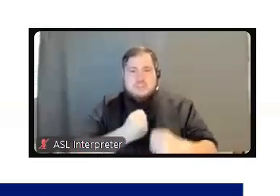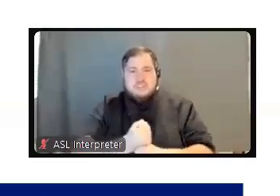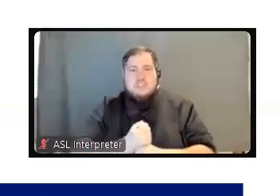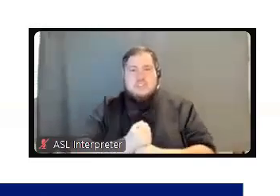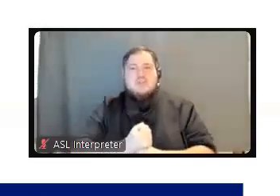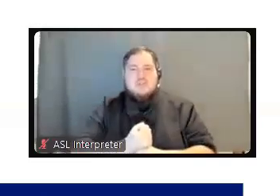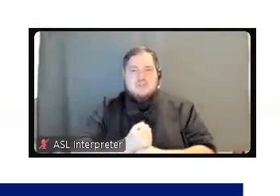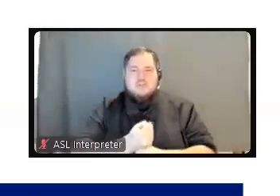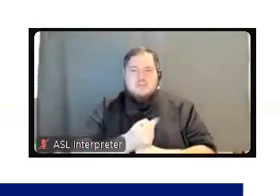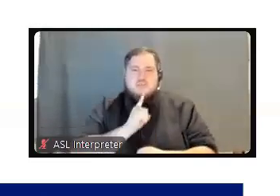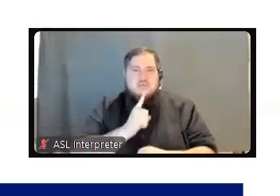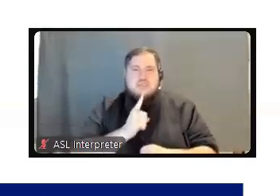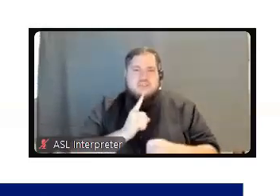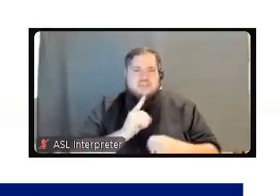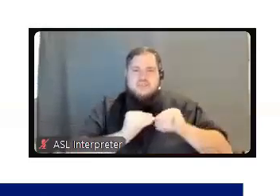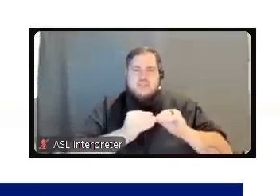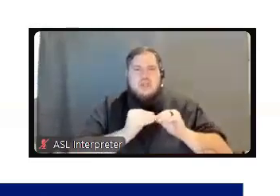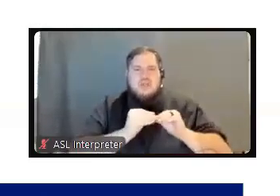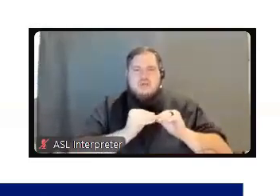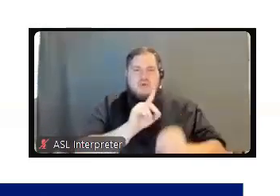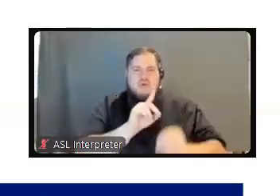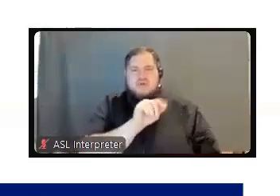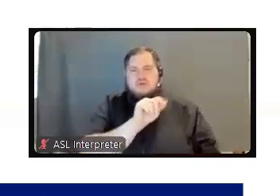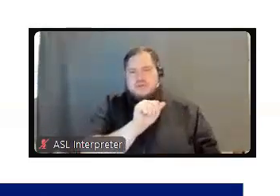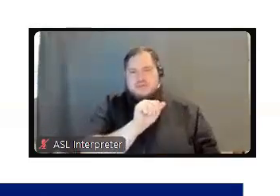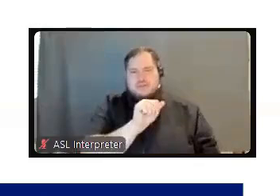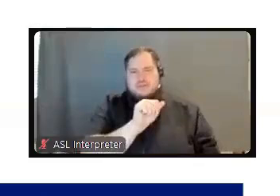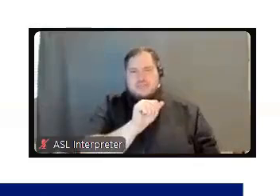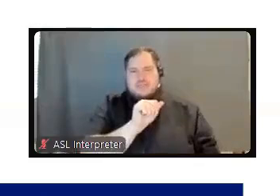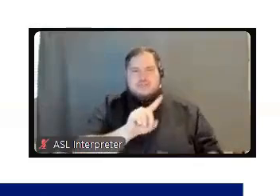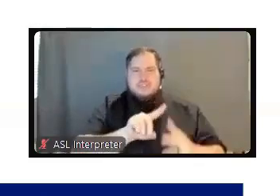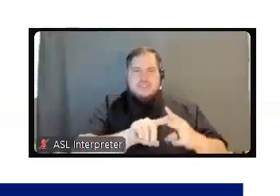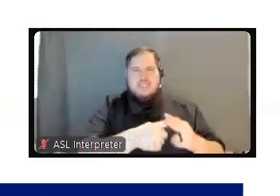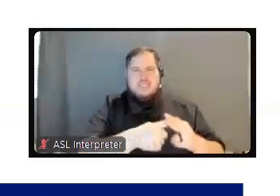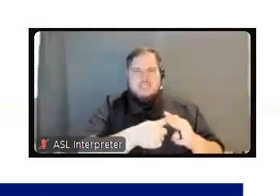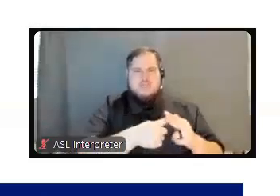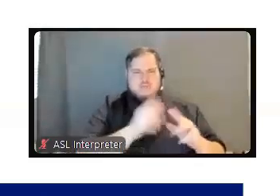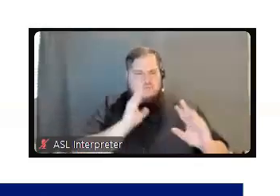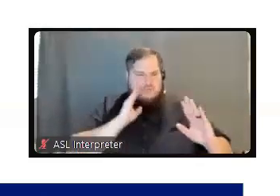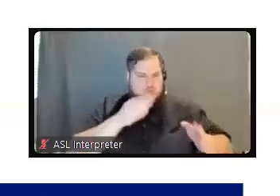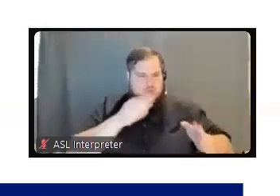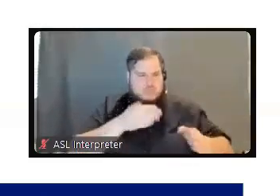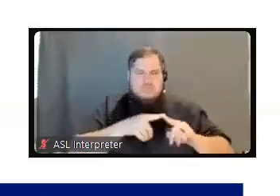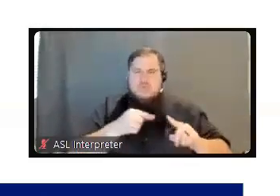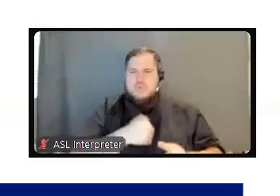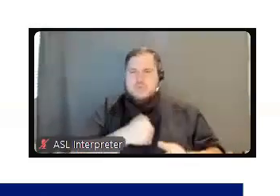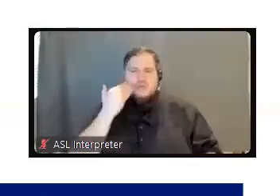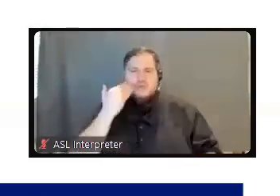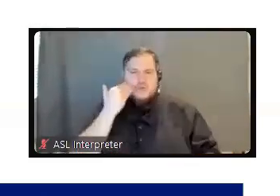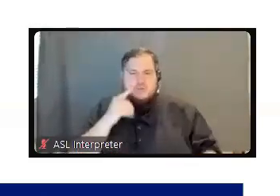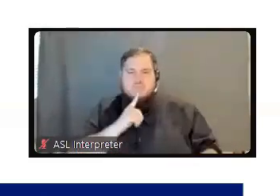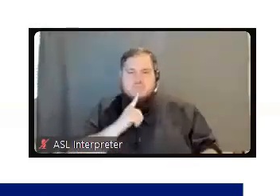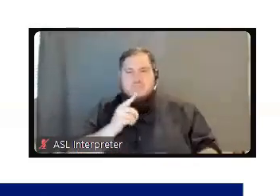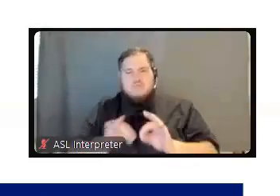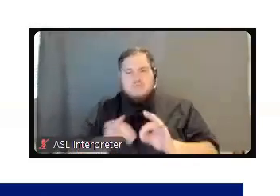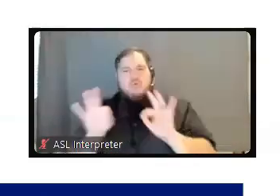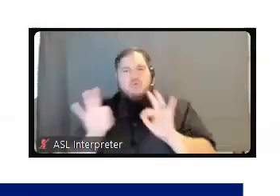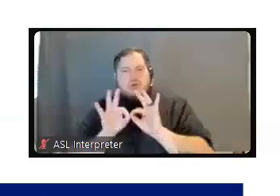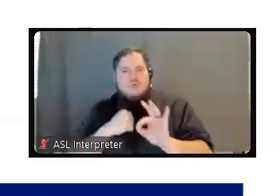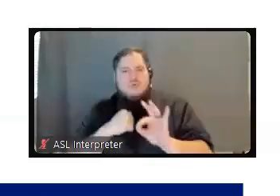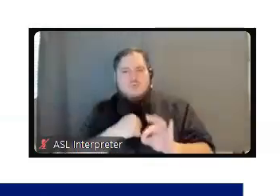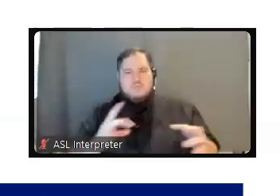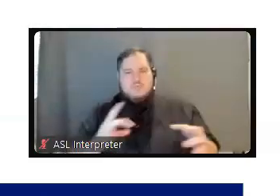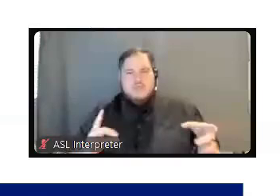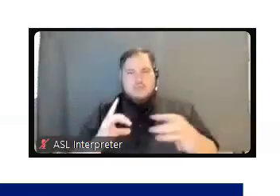is mostly quantitative data. So that was our initial focus, but we do agree that this is really important. And for this reason, we've linked